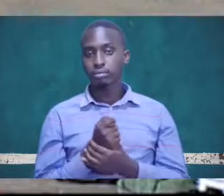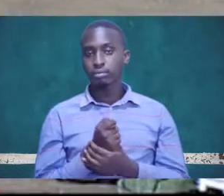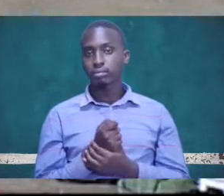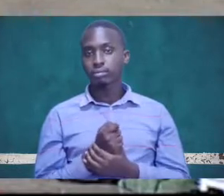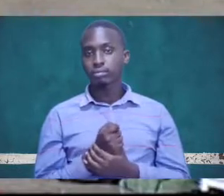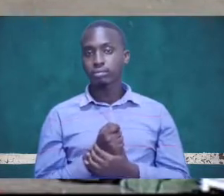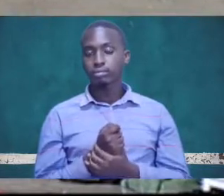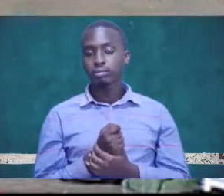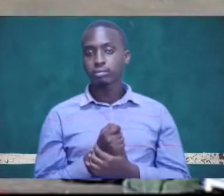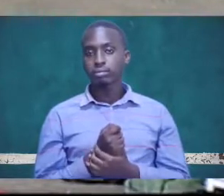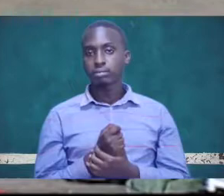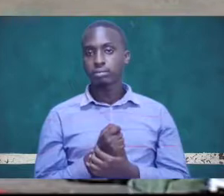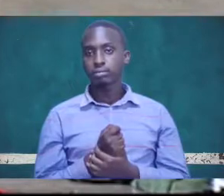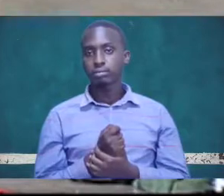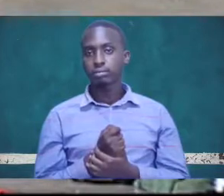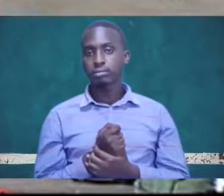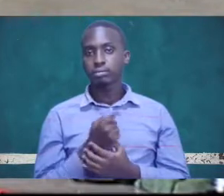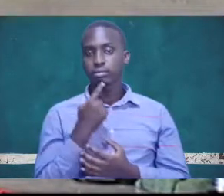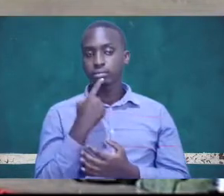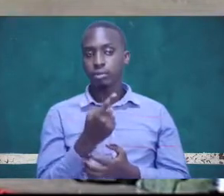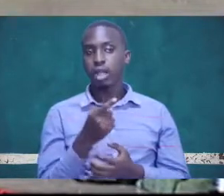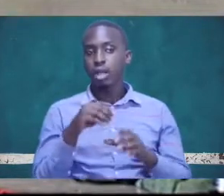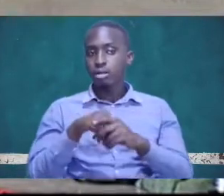This is takes